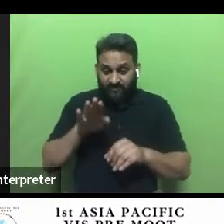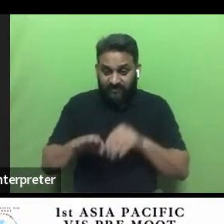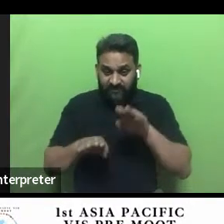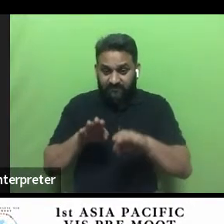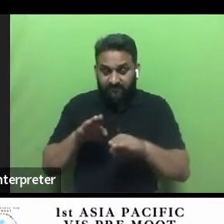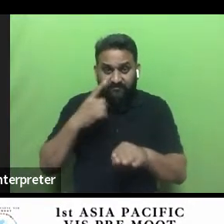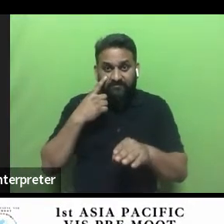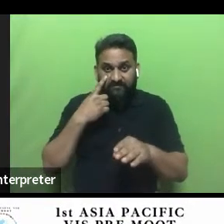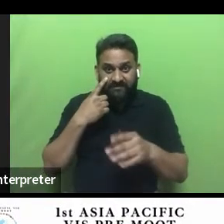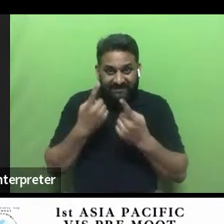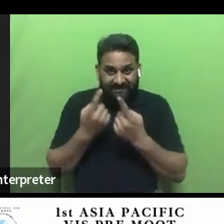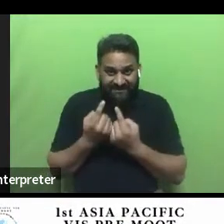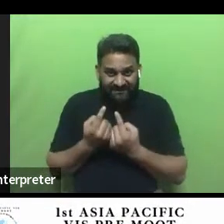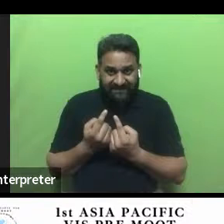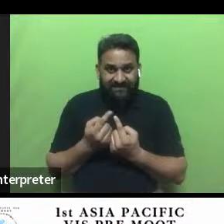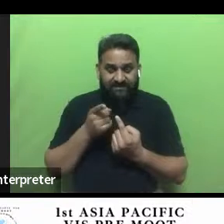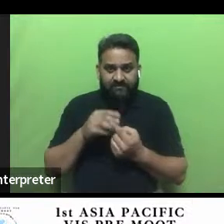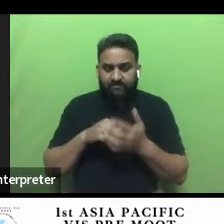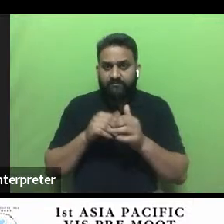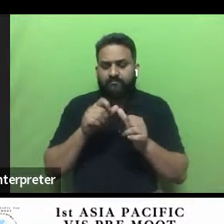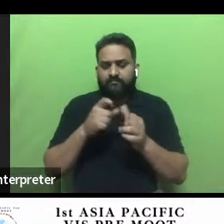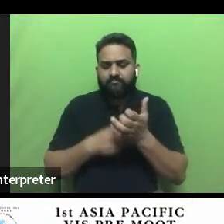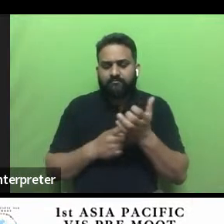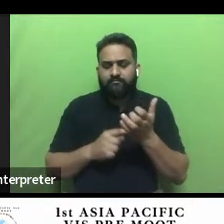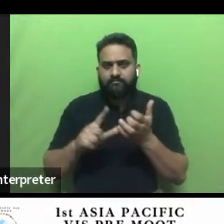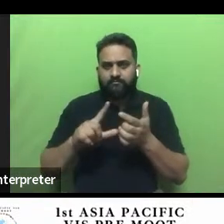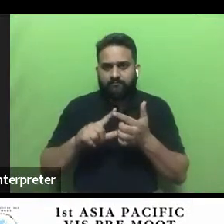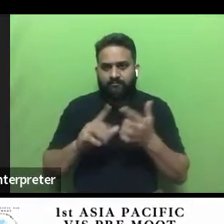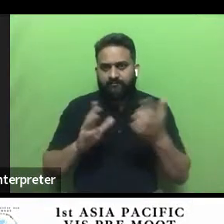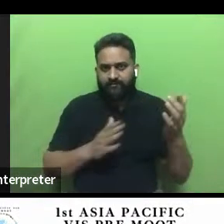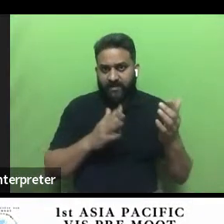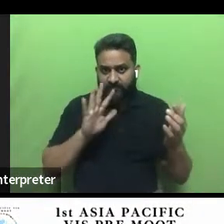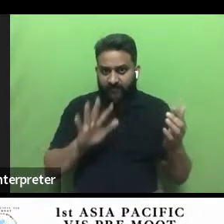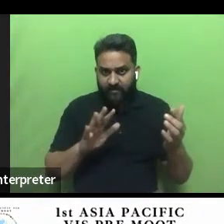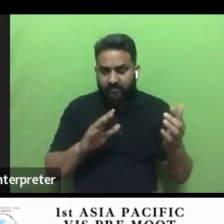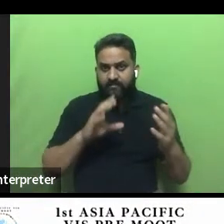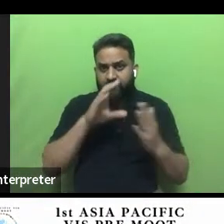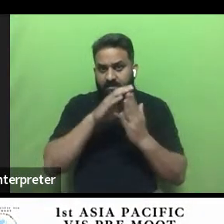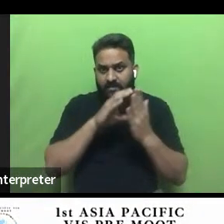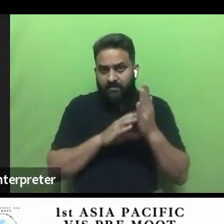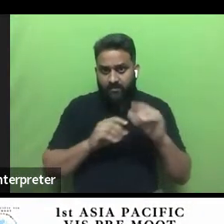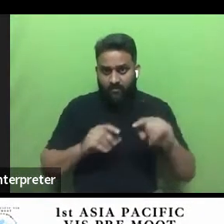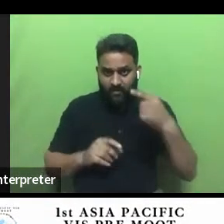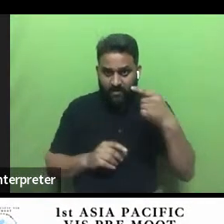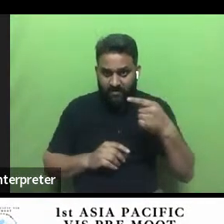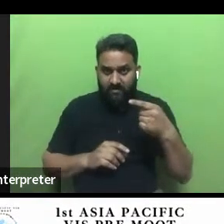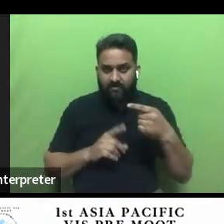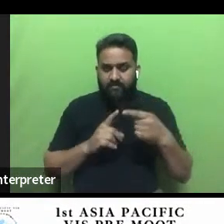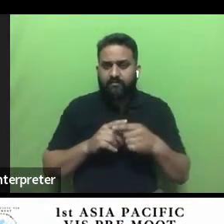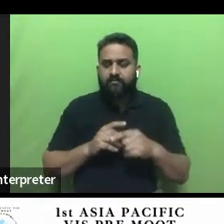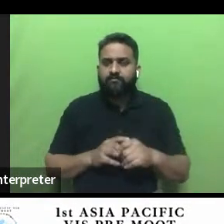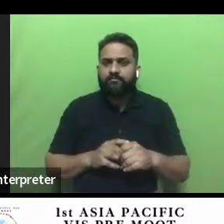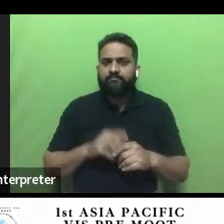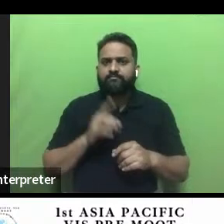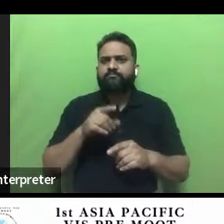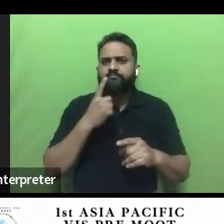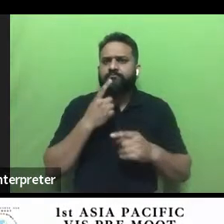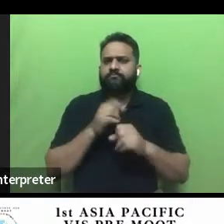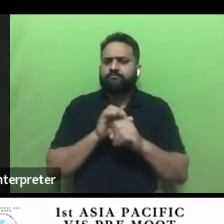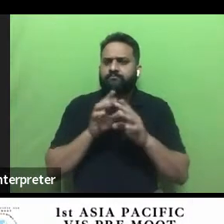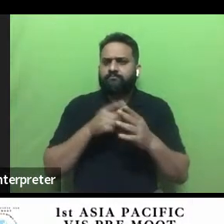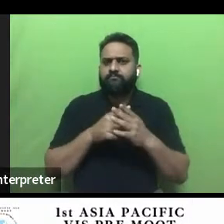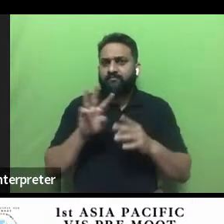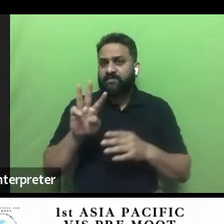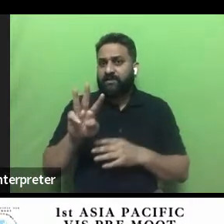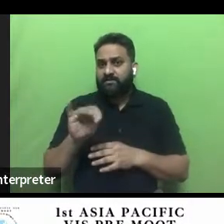enumerated in Article 5, Paragraph 1, Subparagraph A of the New York Convention, as well as in Article